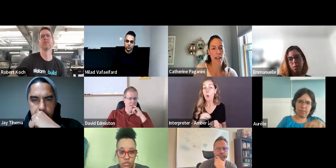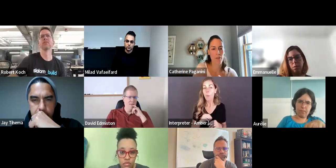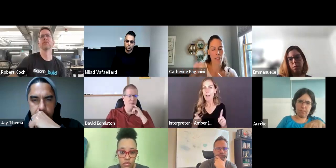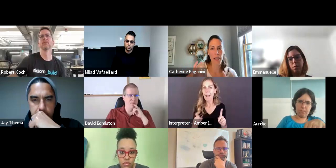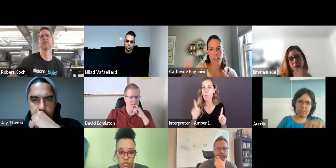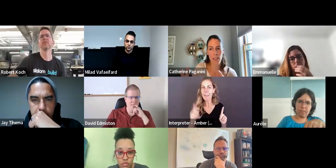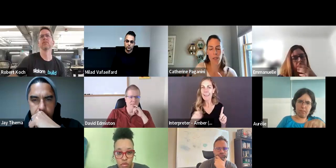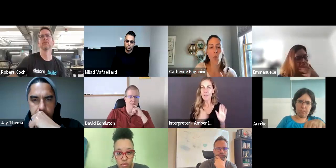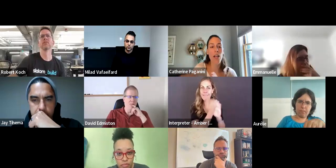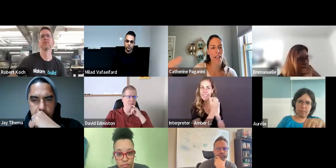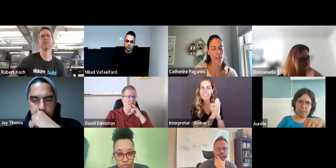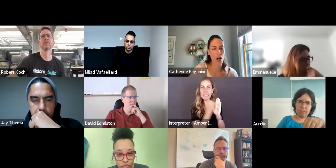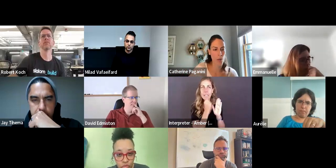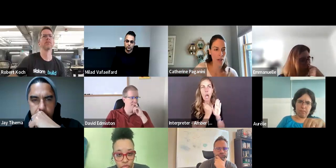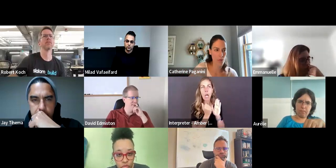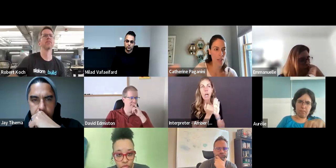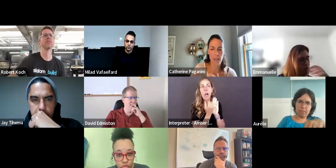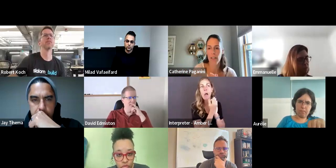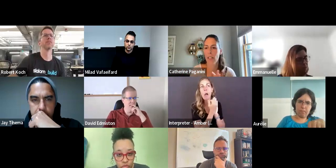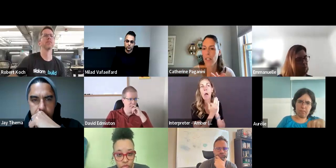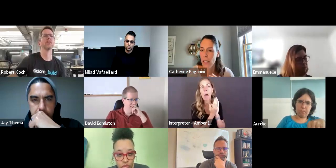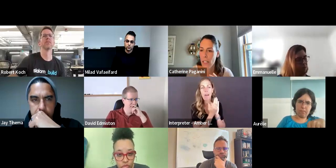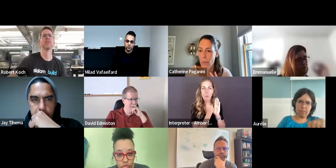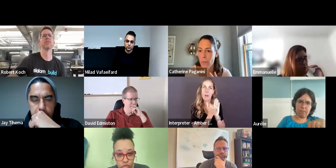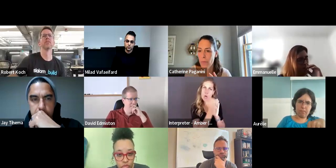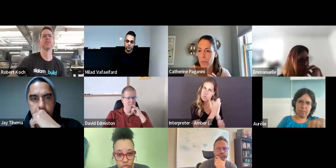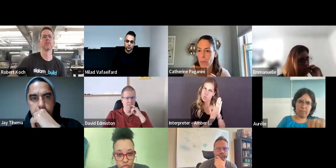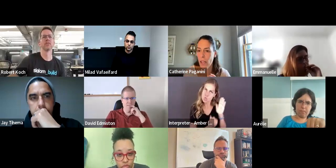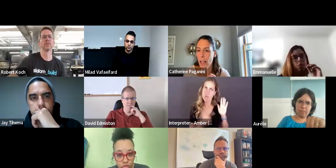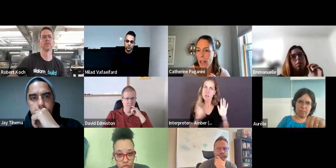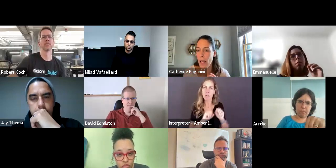who can kind of explain a little bit what they can talk about, right?